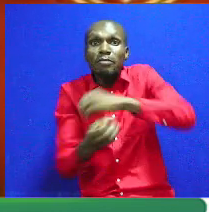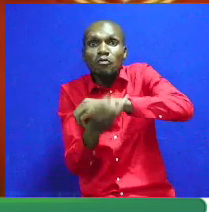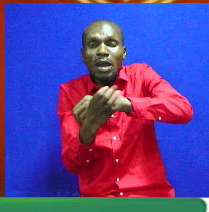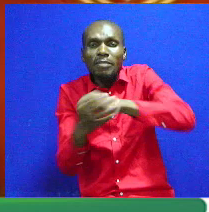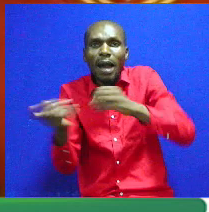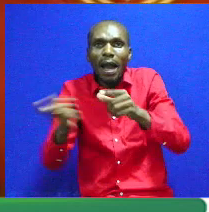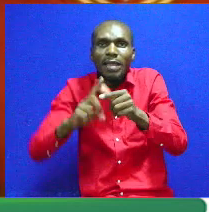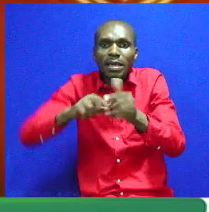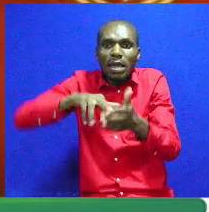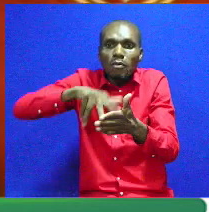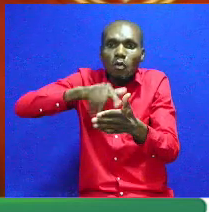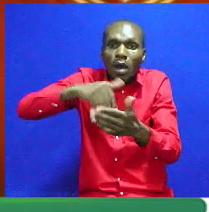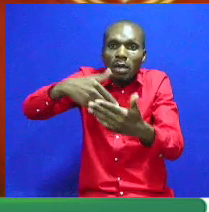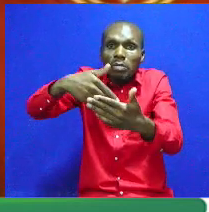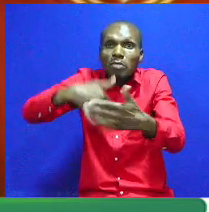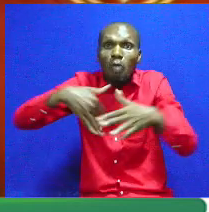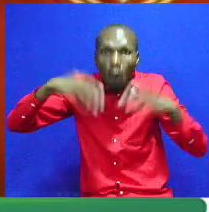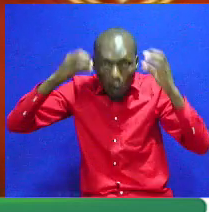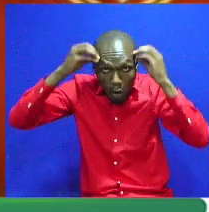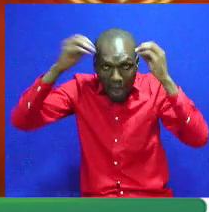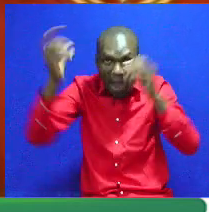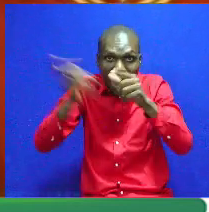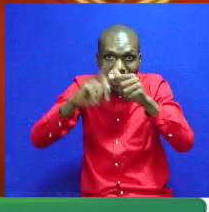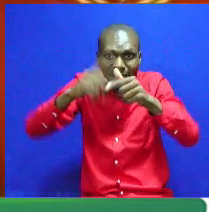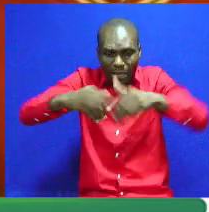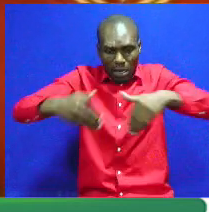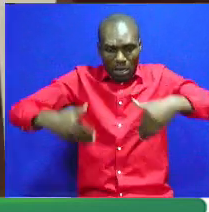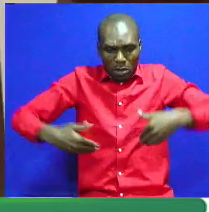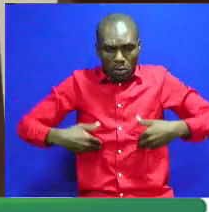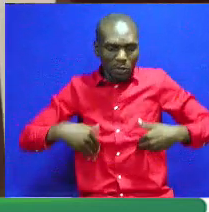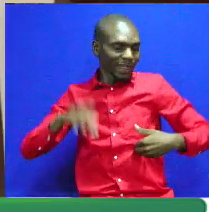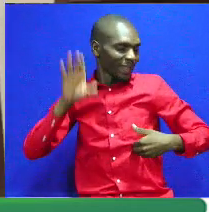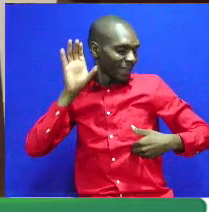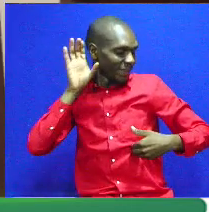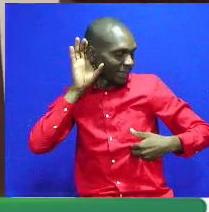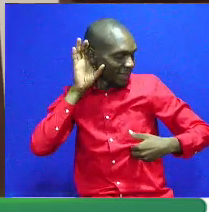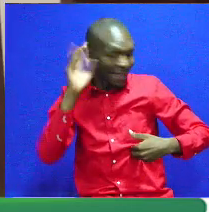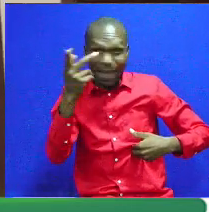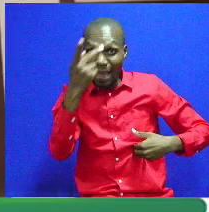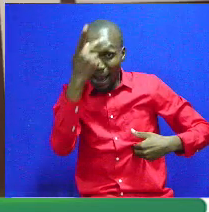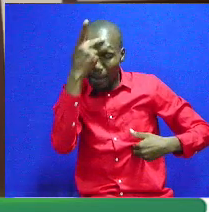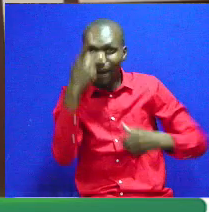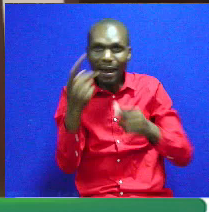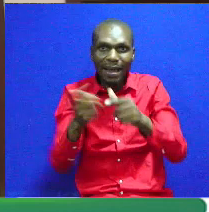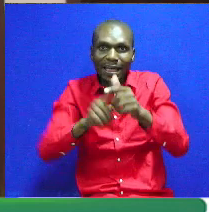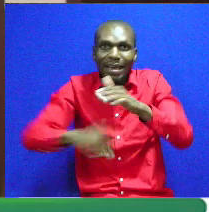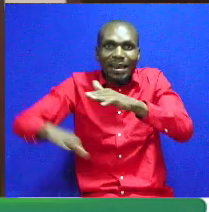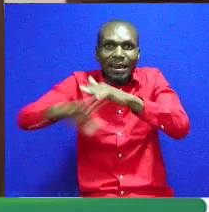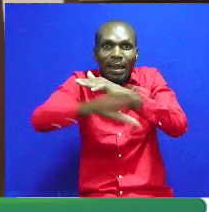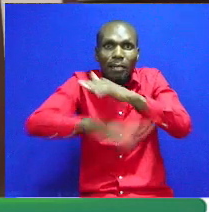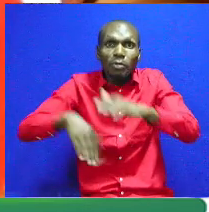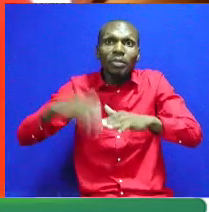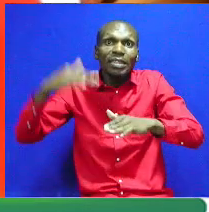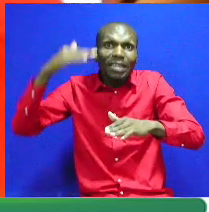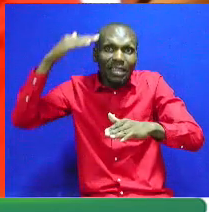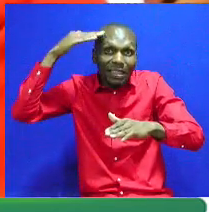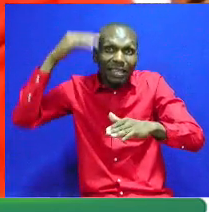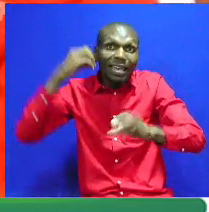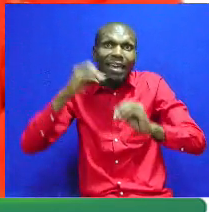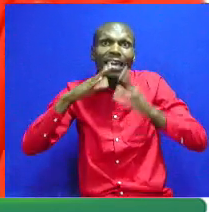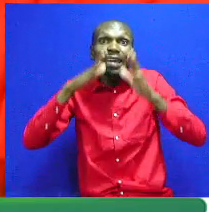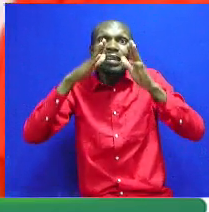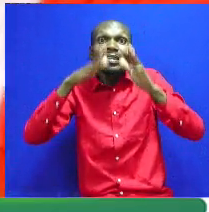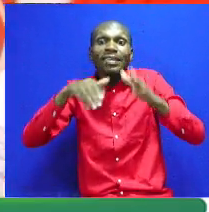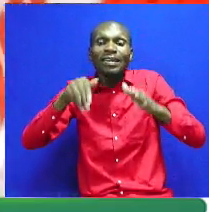worked before the students they should also listen to them. Omokonyi womorokia omonene otenenerete orosagerwe